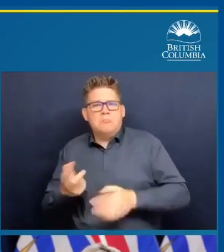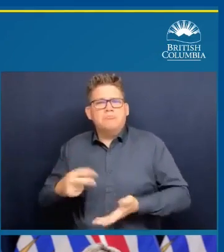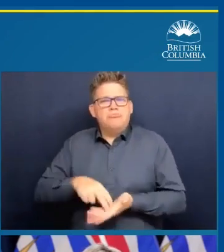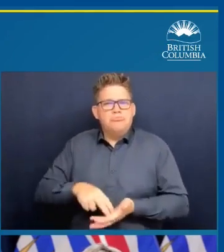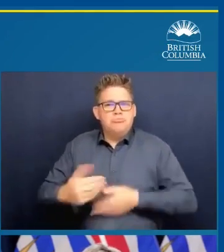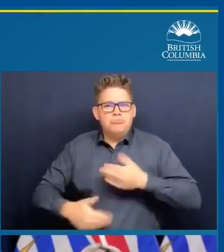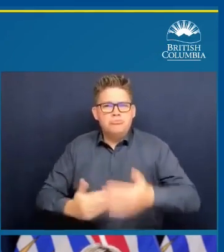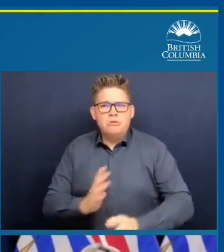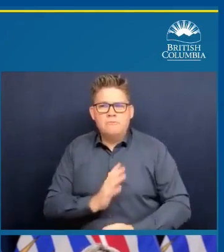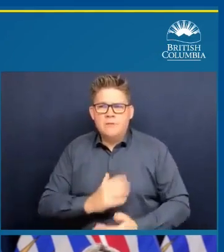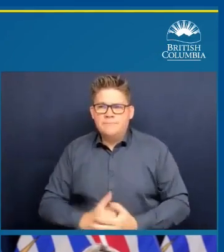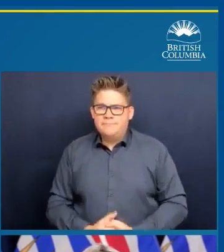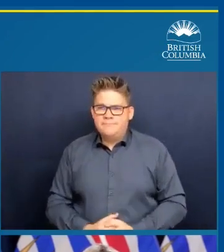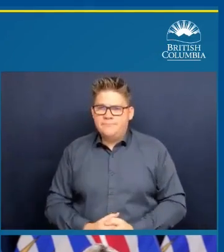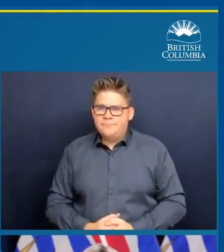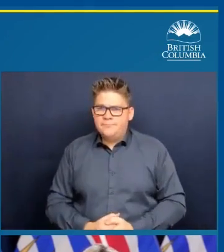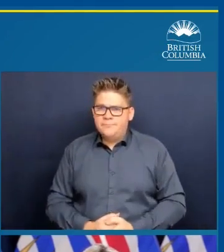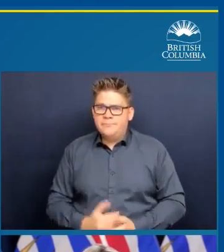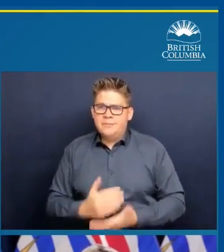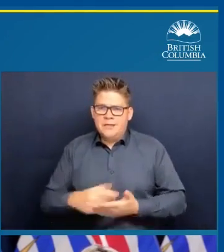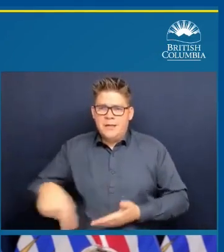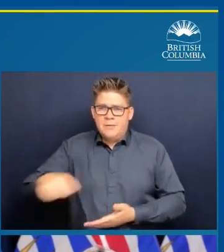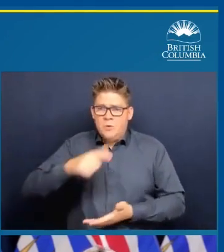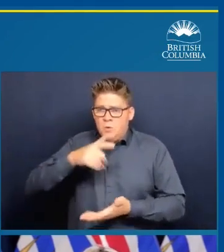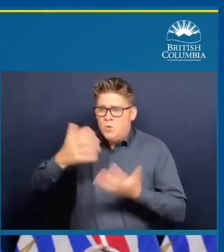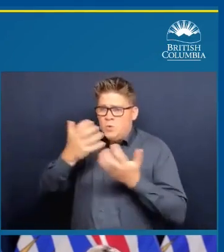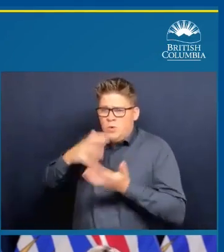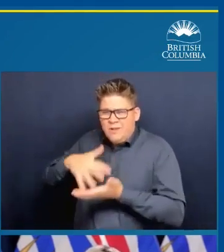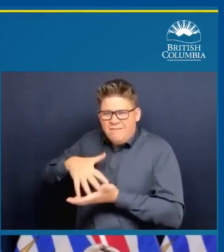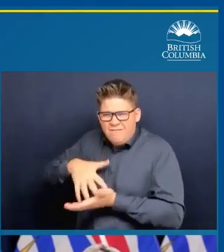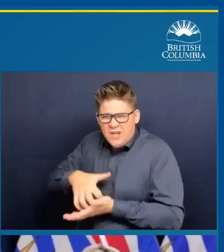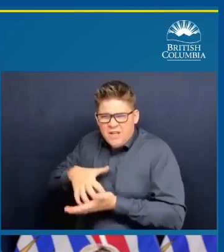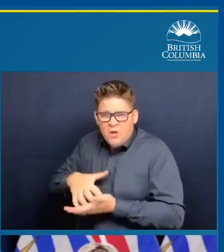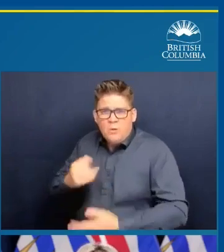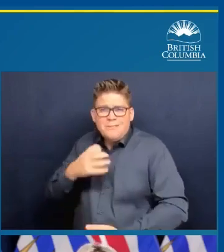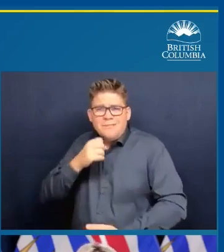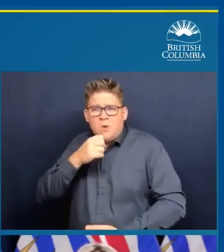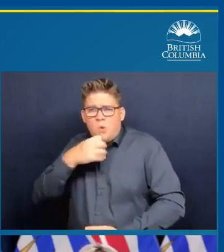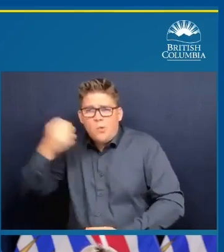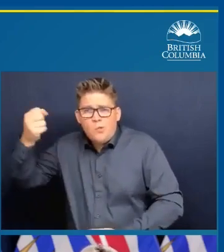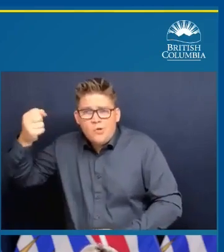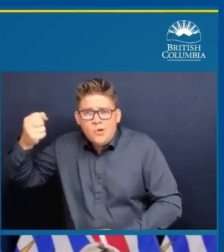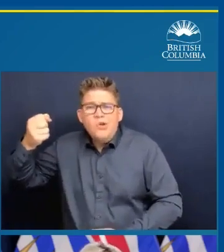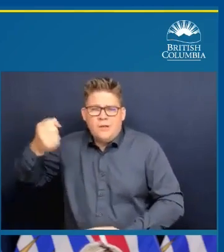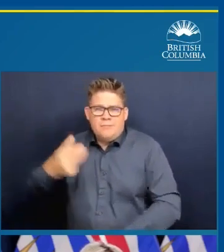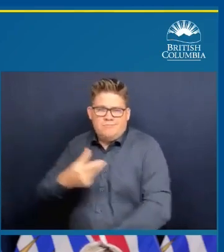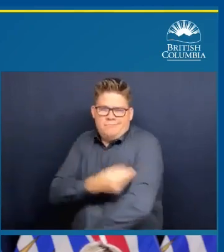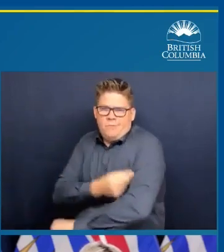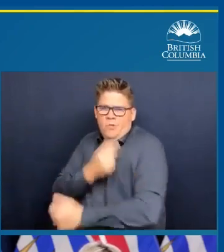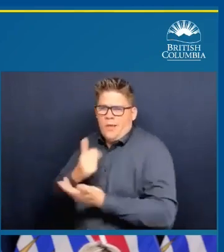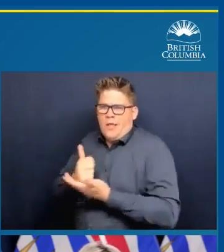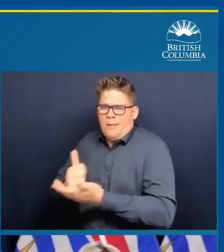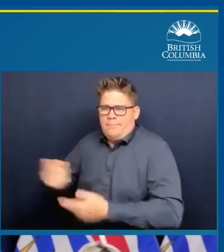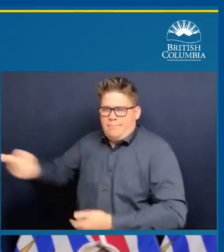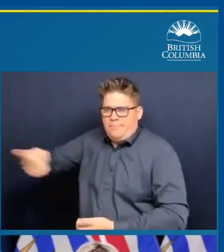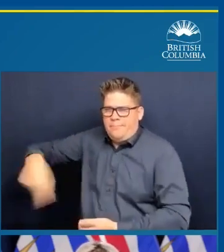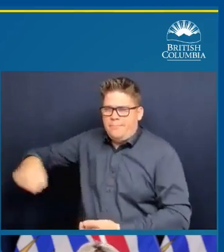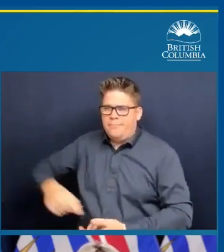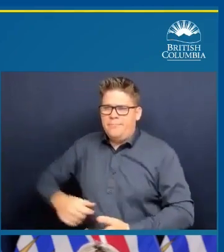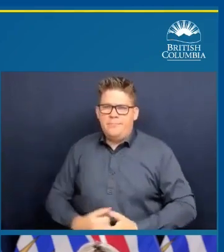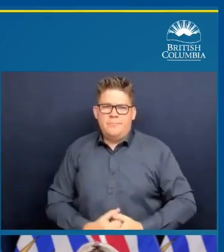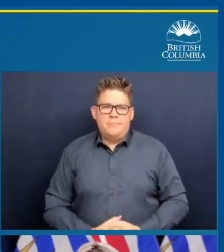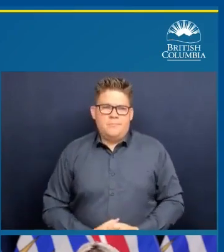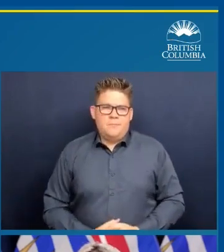immune-compromising conditions and in older people. And most importantly, we also know that a large proportion of British Columbians have received